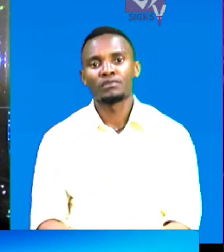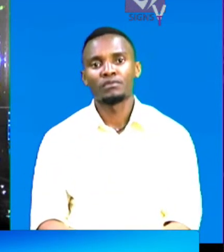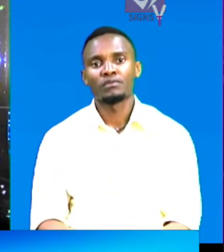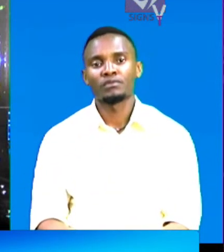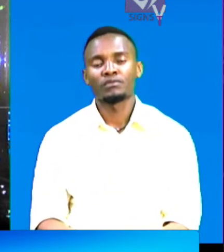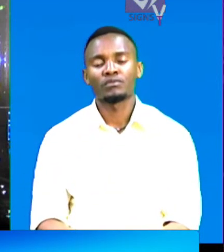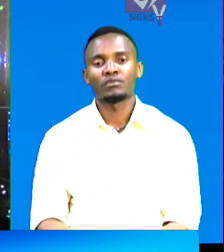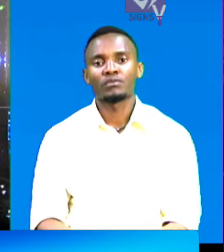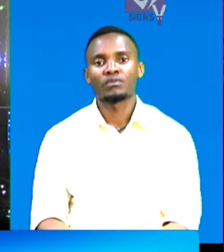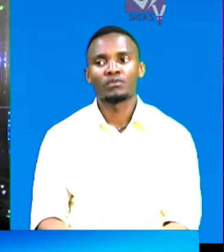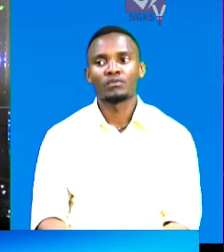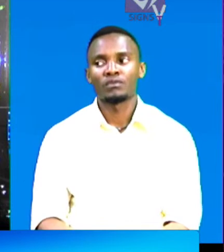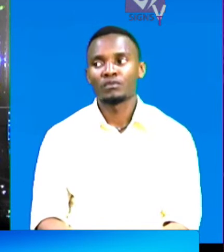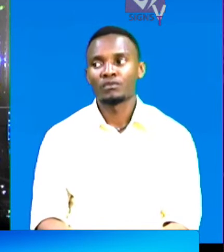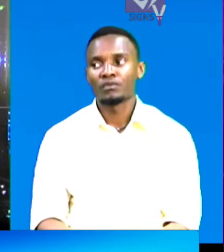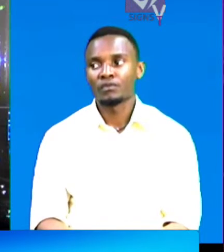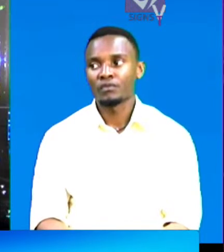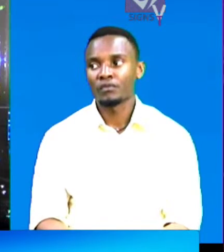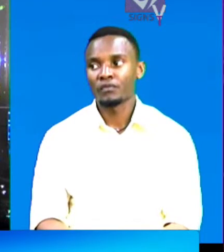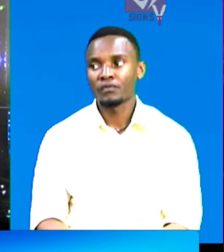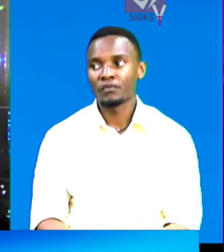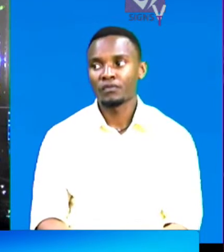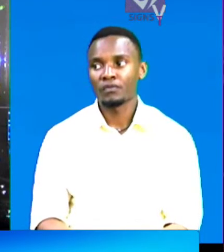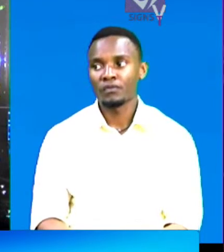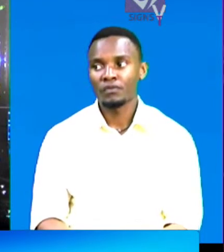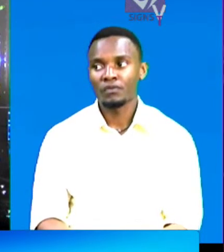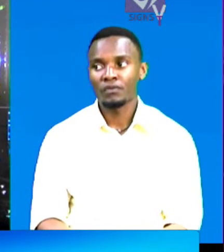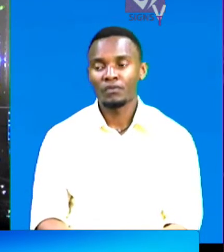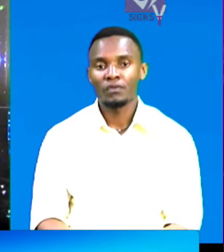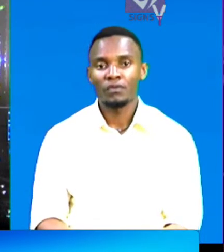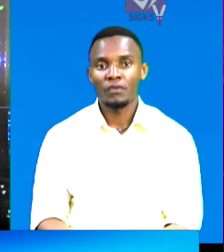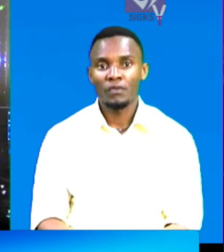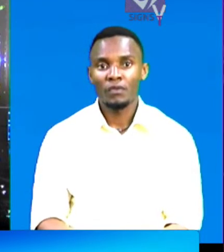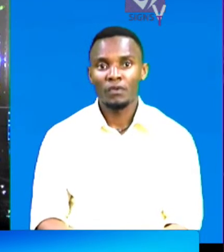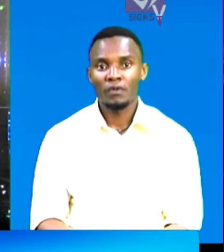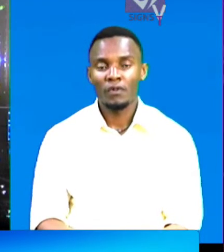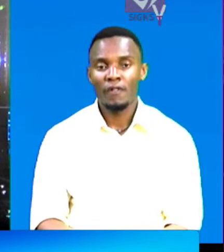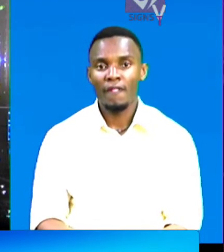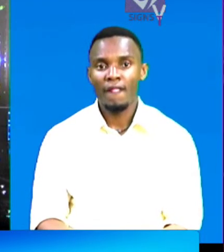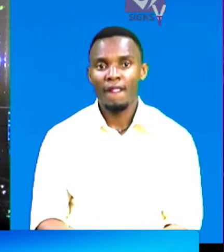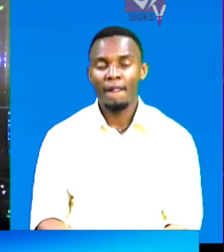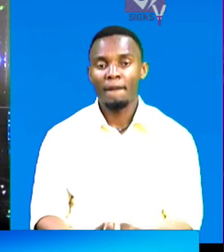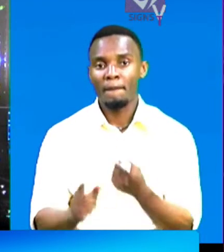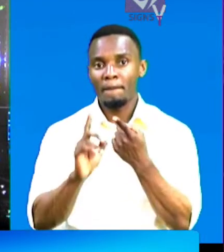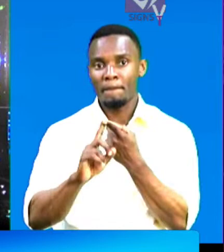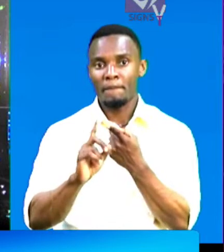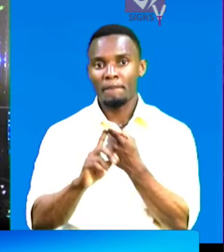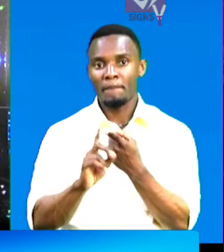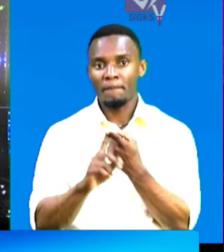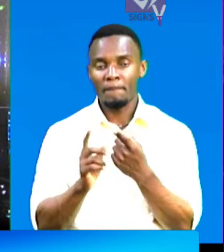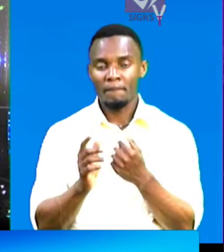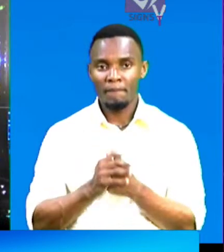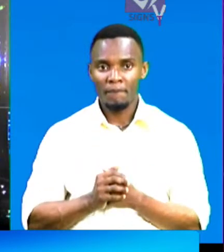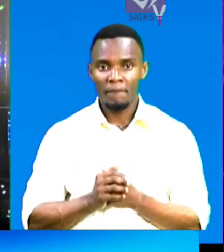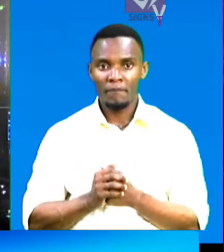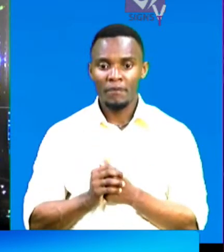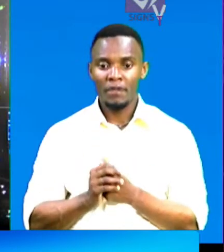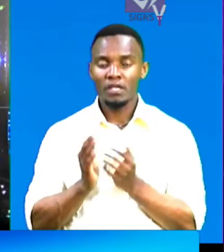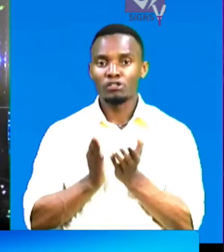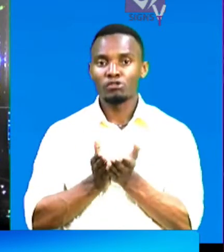The first disadvantages to discuss is shipping